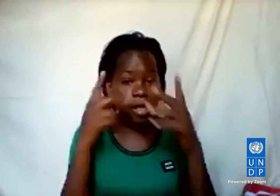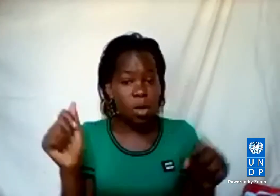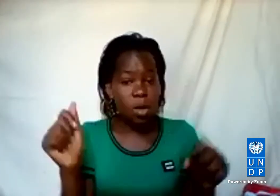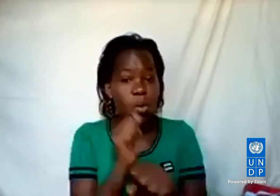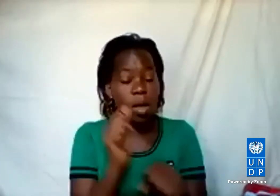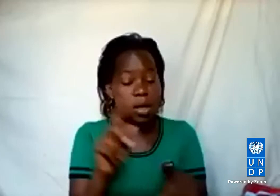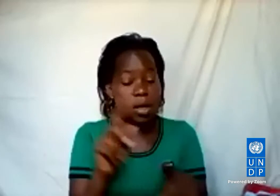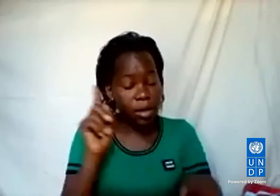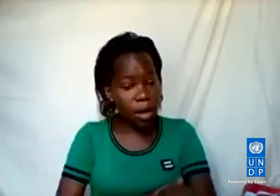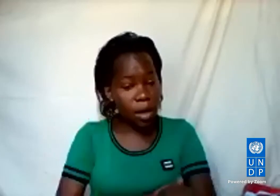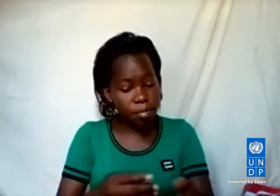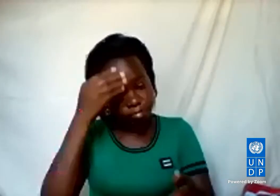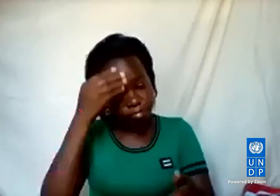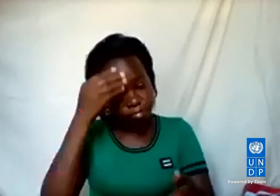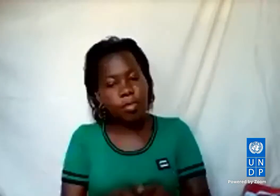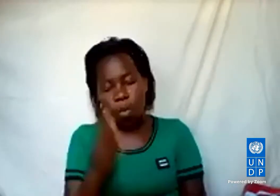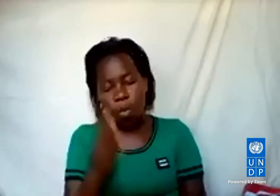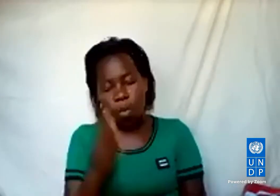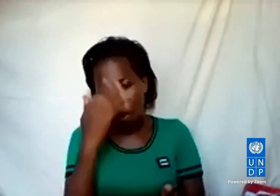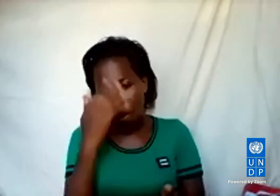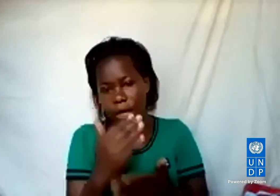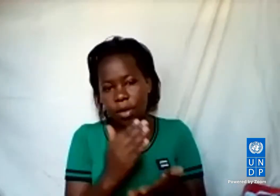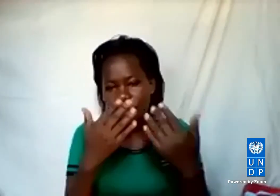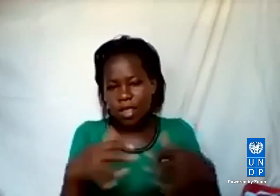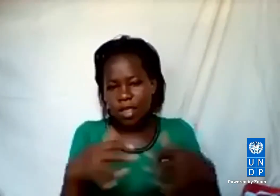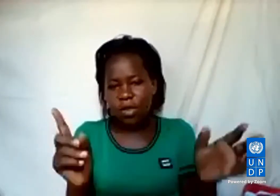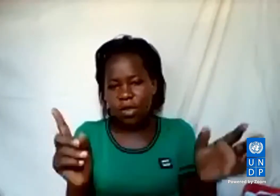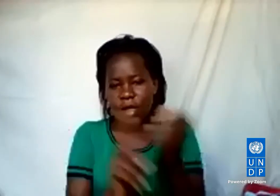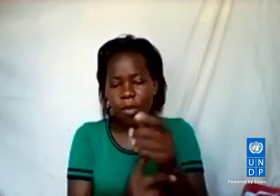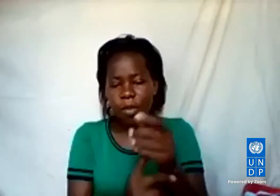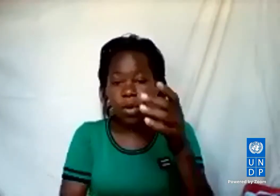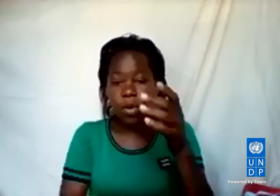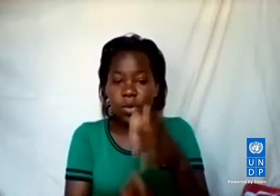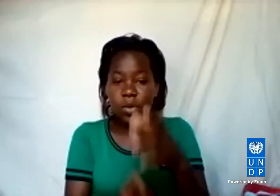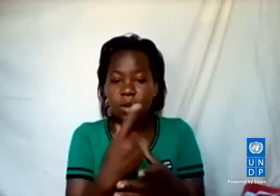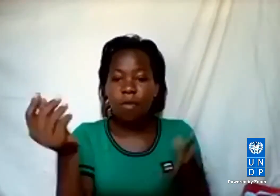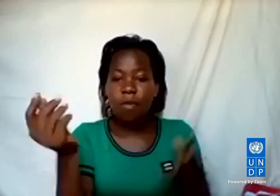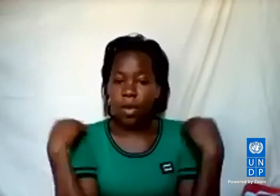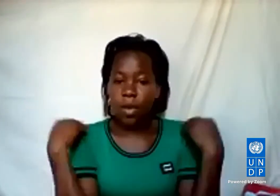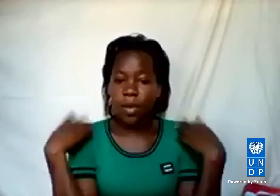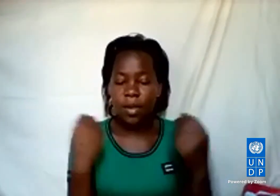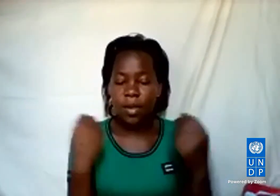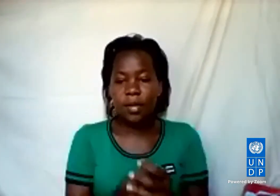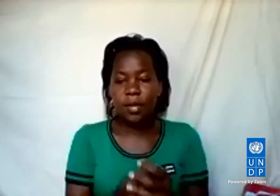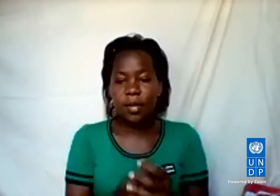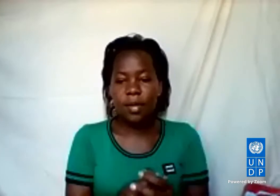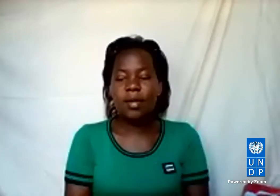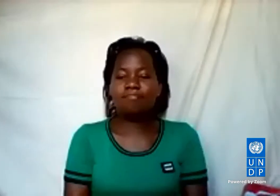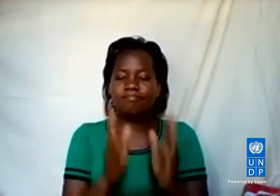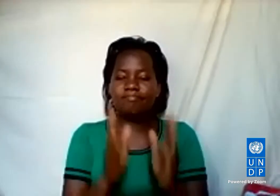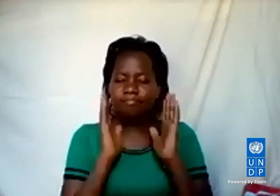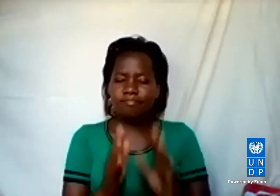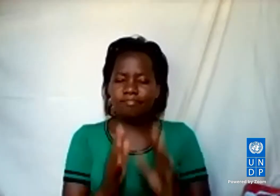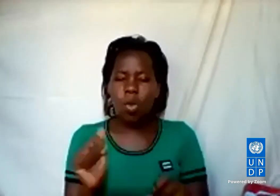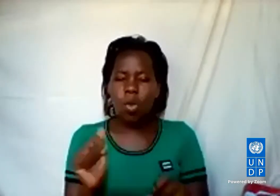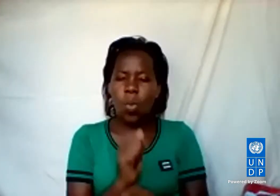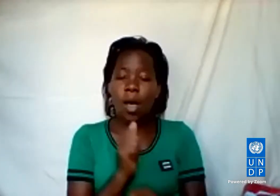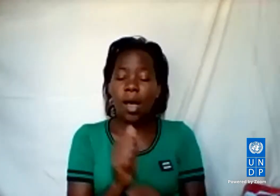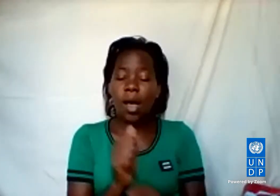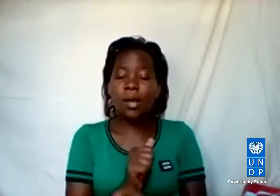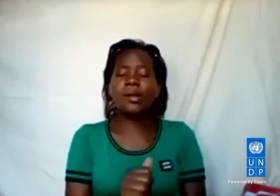eh? Just because when I got an opportunity to go for an internship, I blended into the workforce as if I'm part of